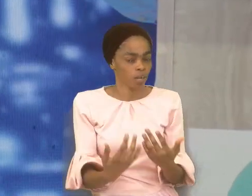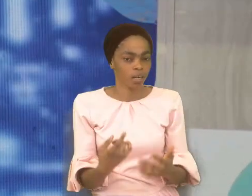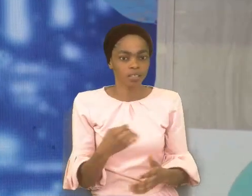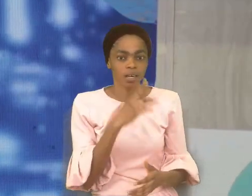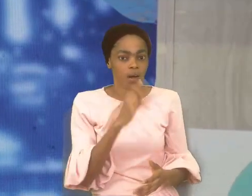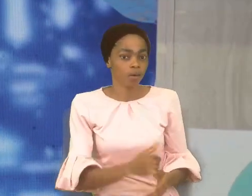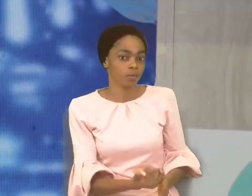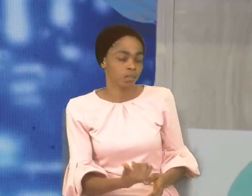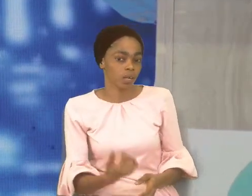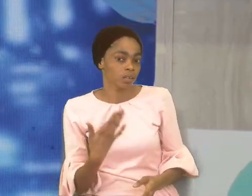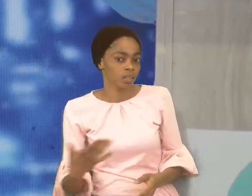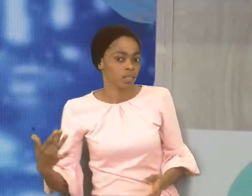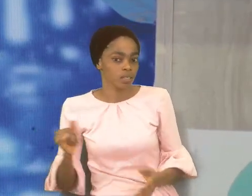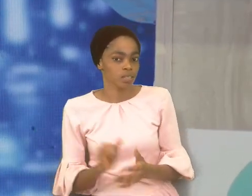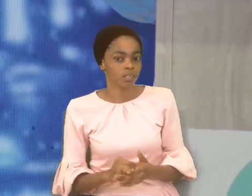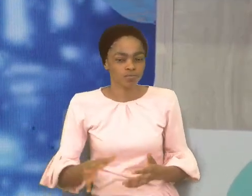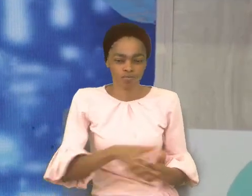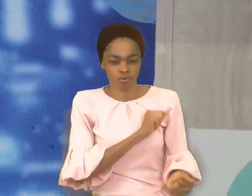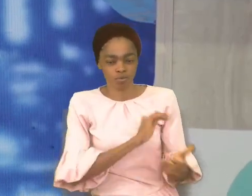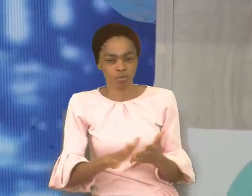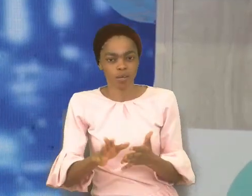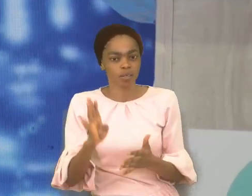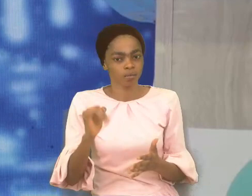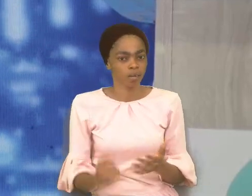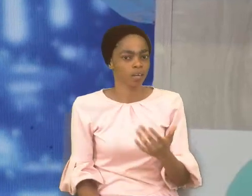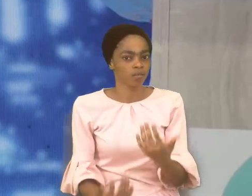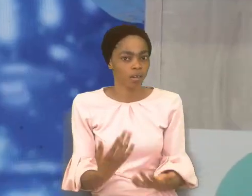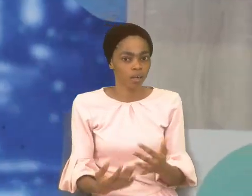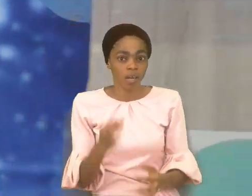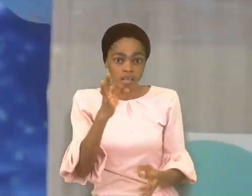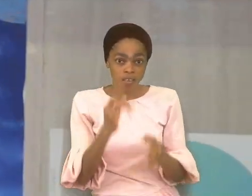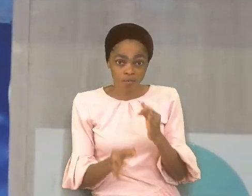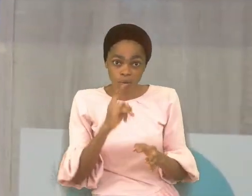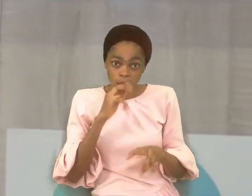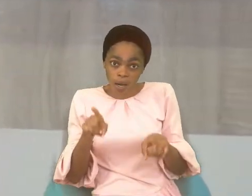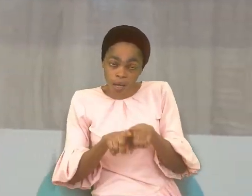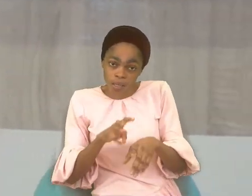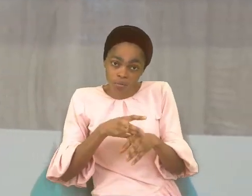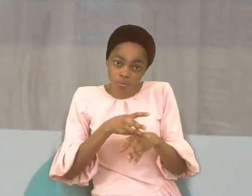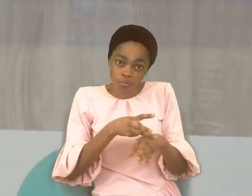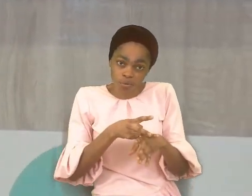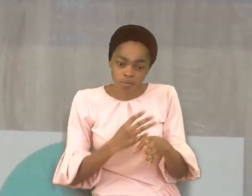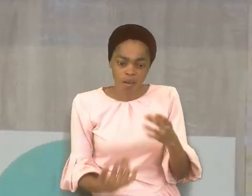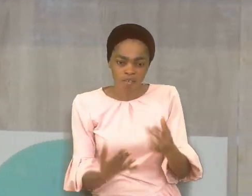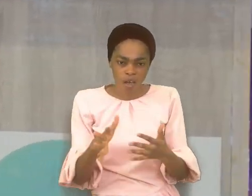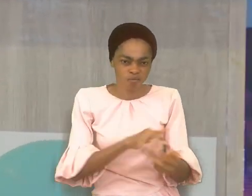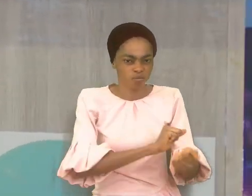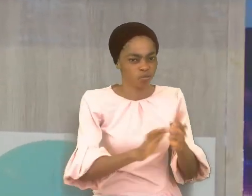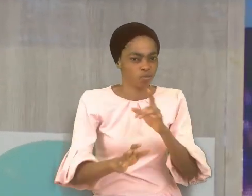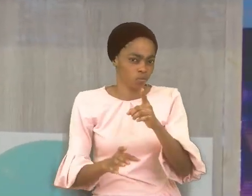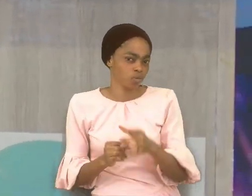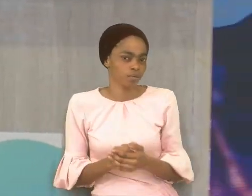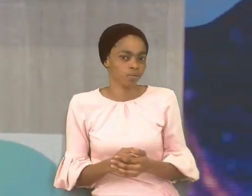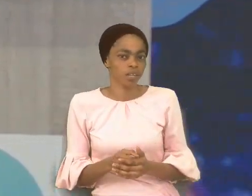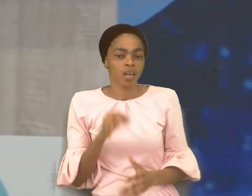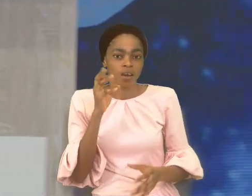of wood, fire will burn you up. If you are the stuff of hay, fire will burn